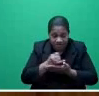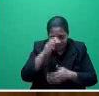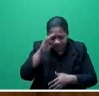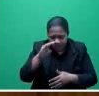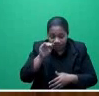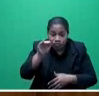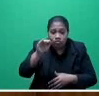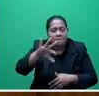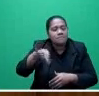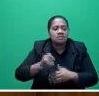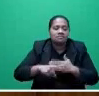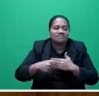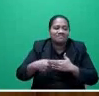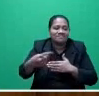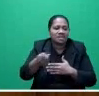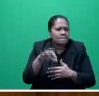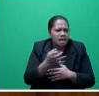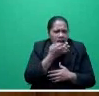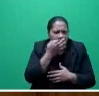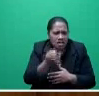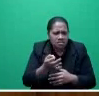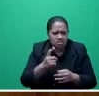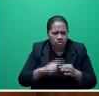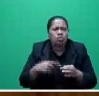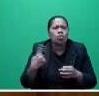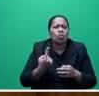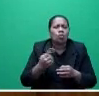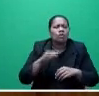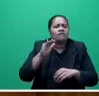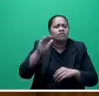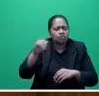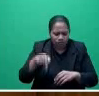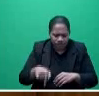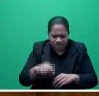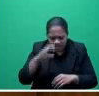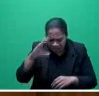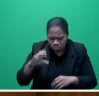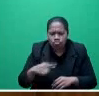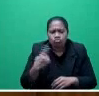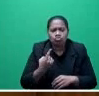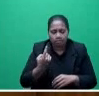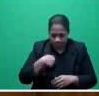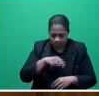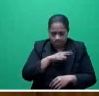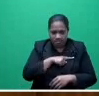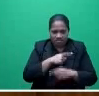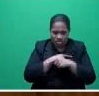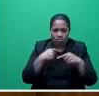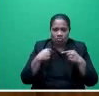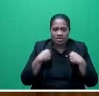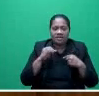And I must ask this question: who are the future of this country? We are. We, the